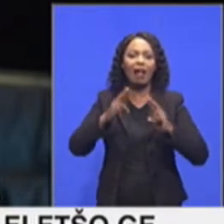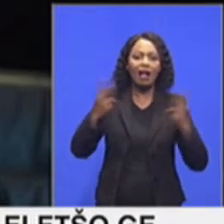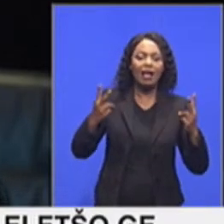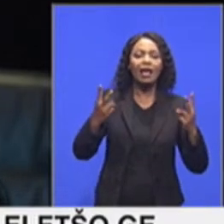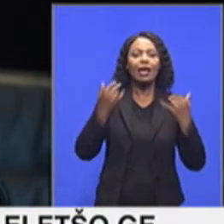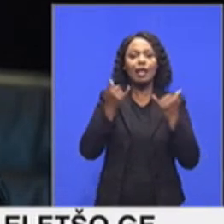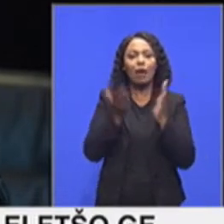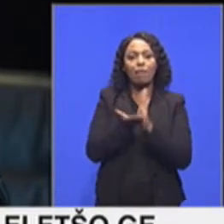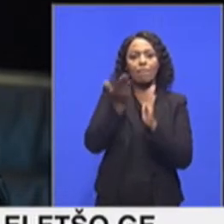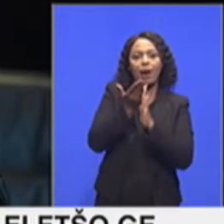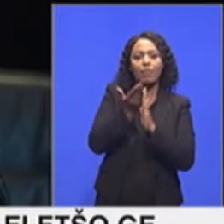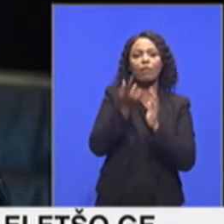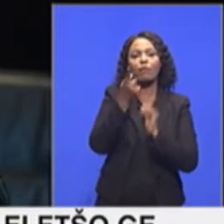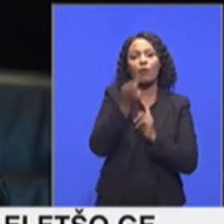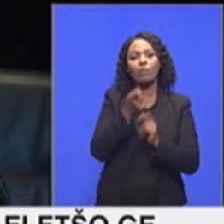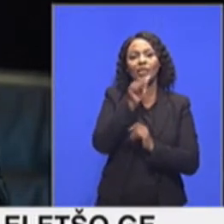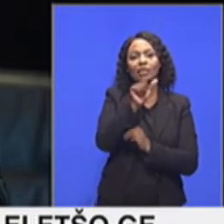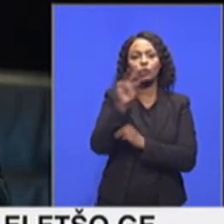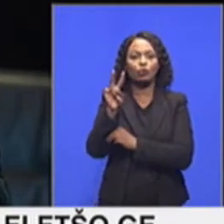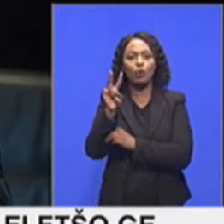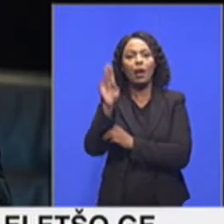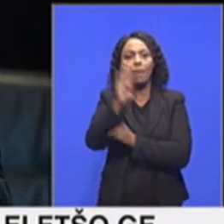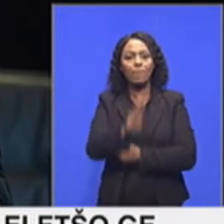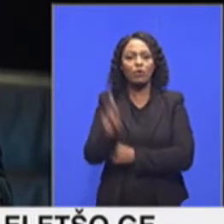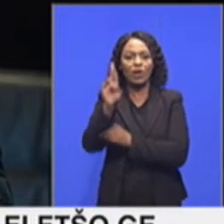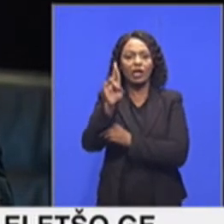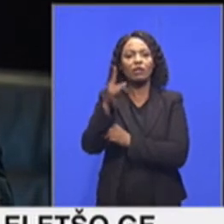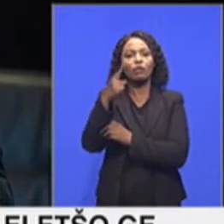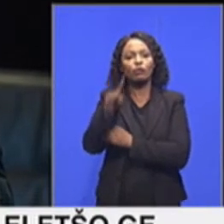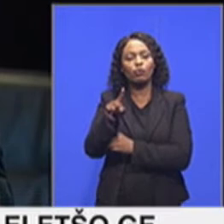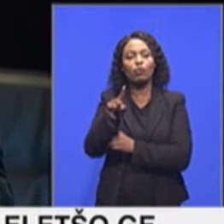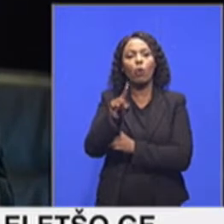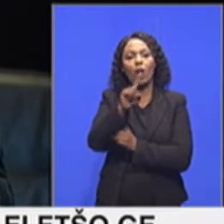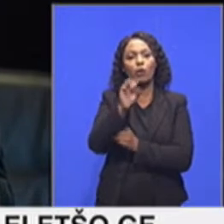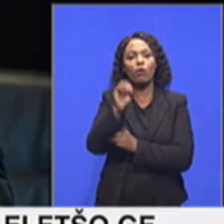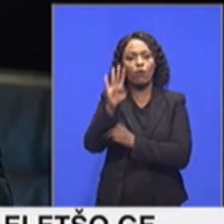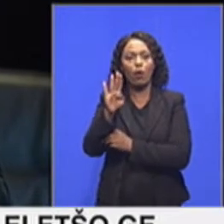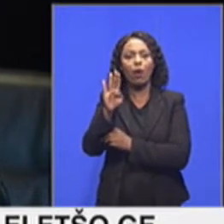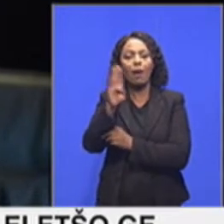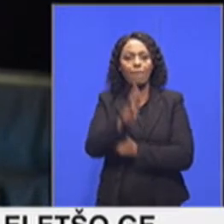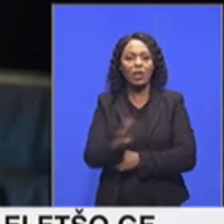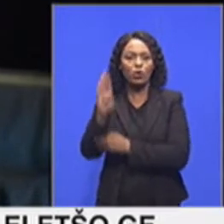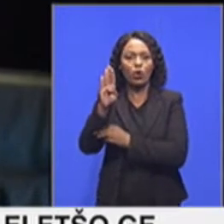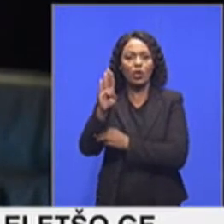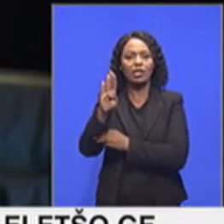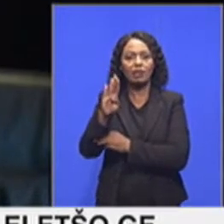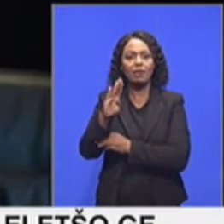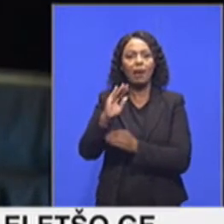62 billion in the current financial year to 104 billion in the medium term.